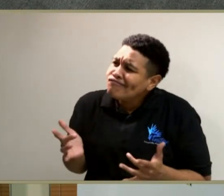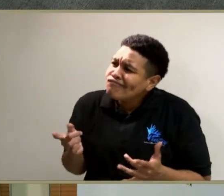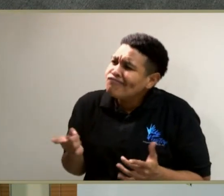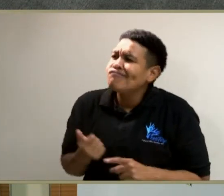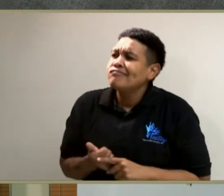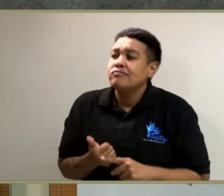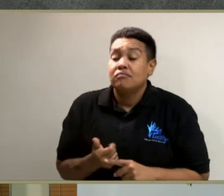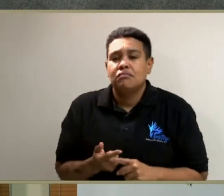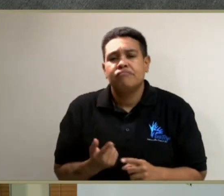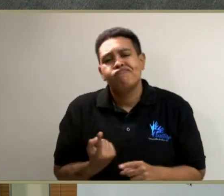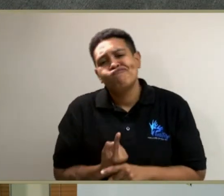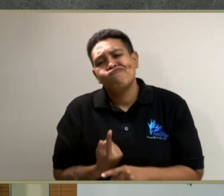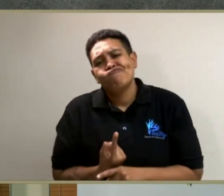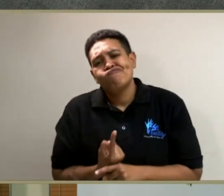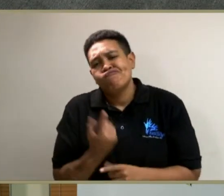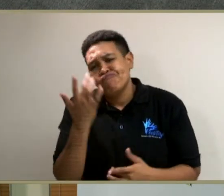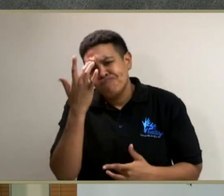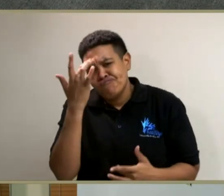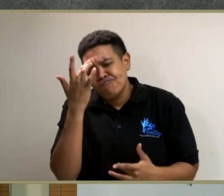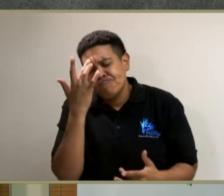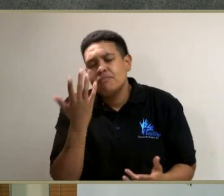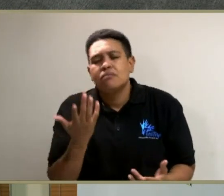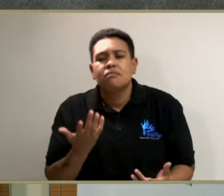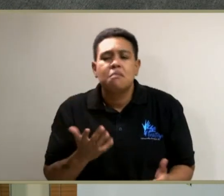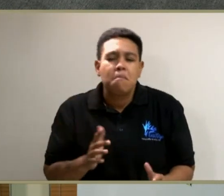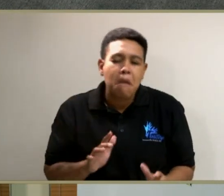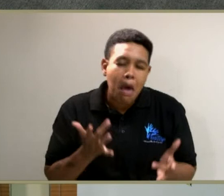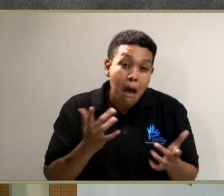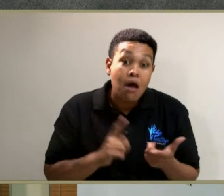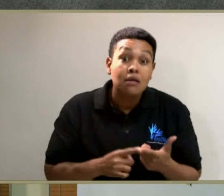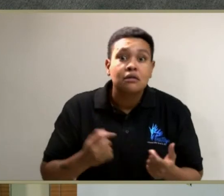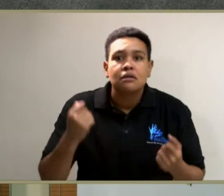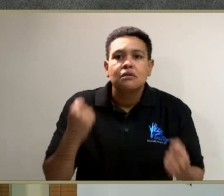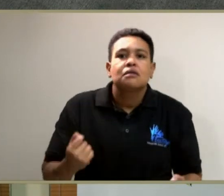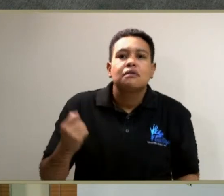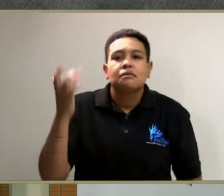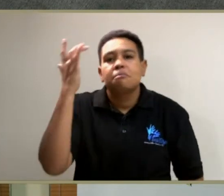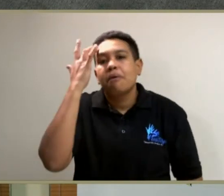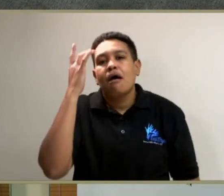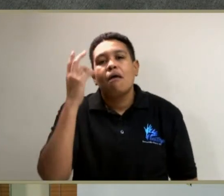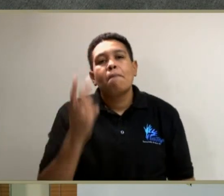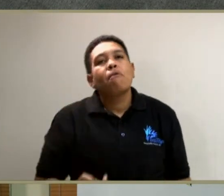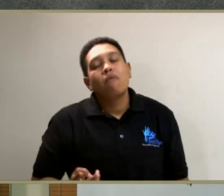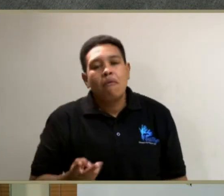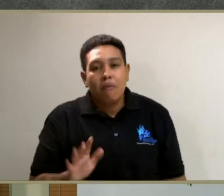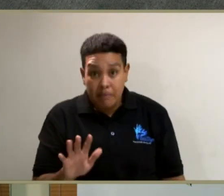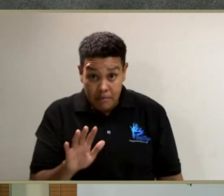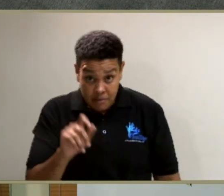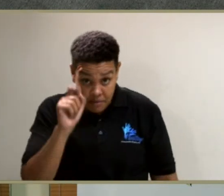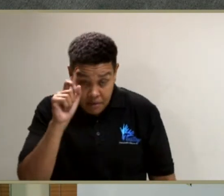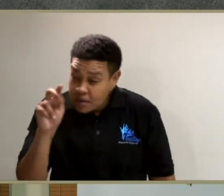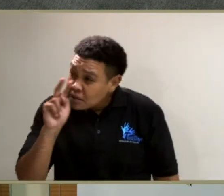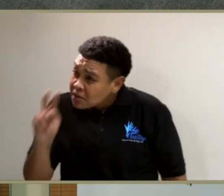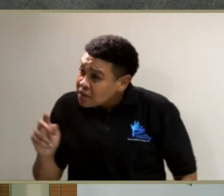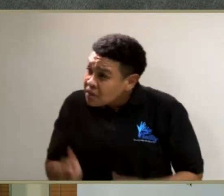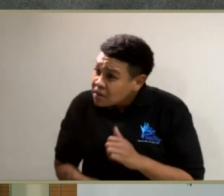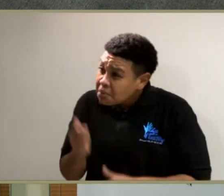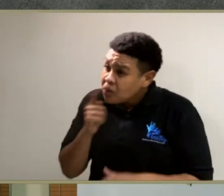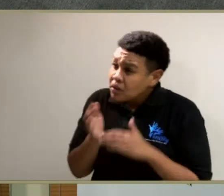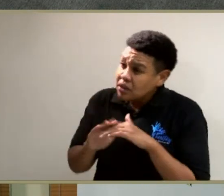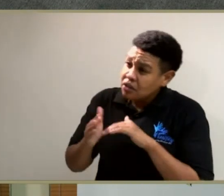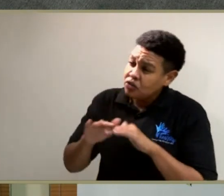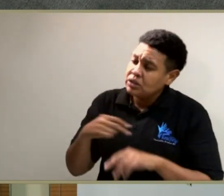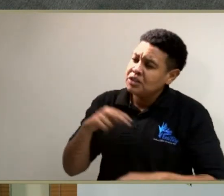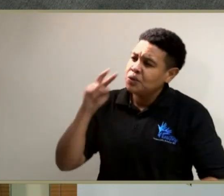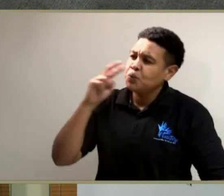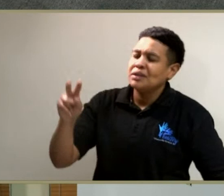critically ill persons. Next slide. And here we can see that most of the increase that we're seeing